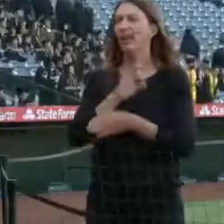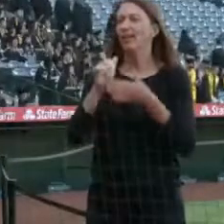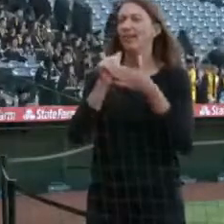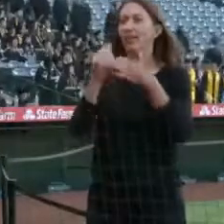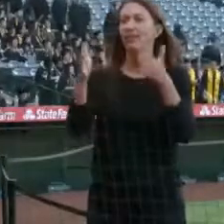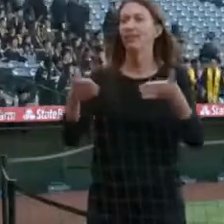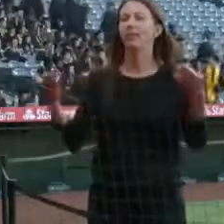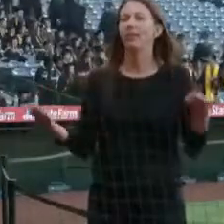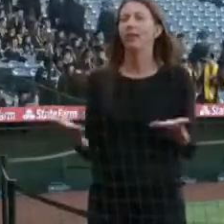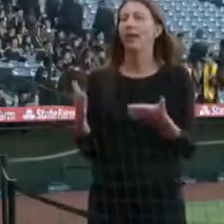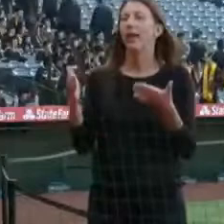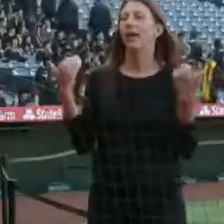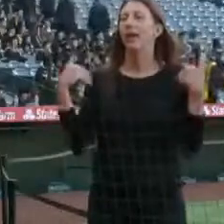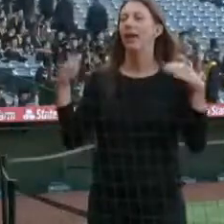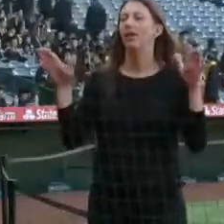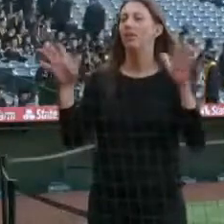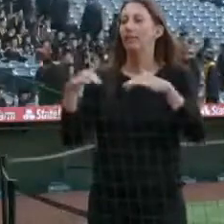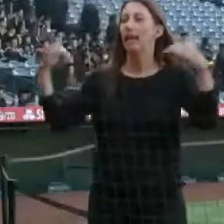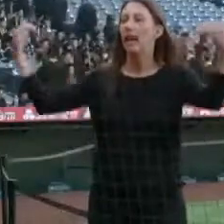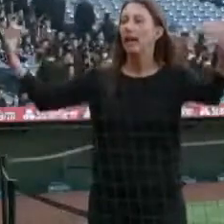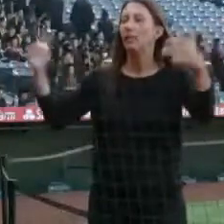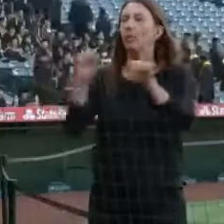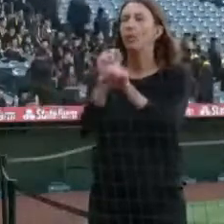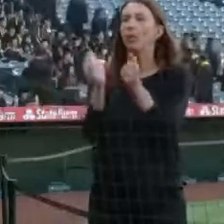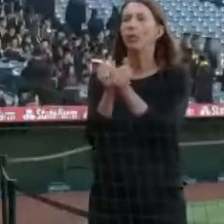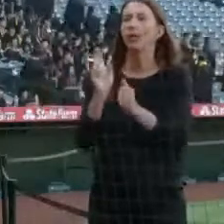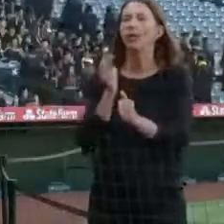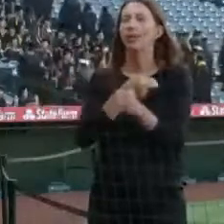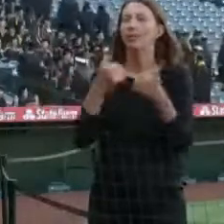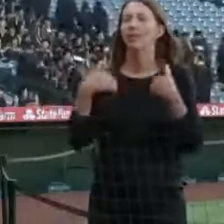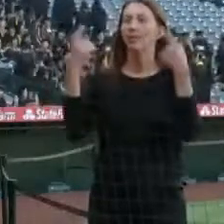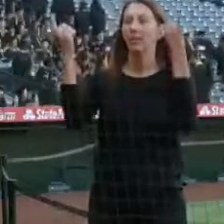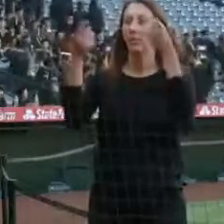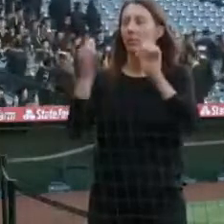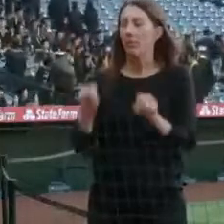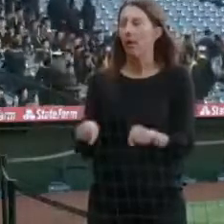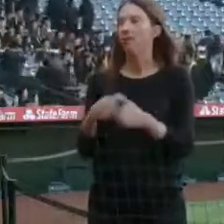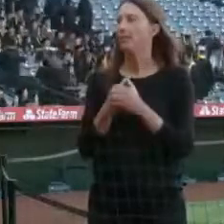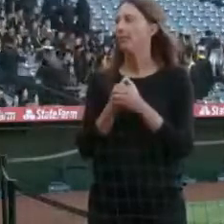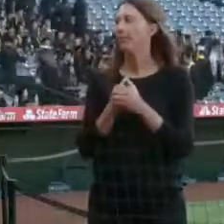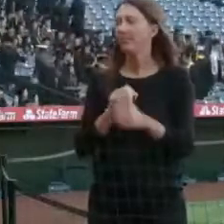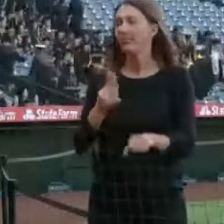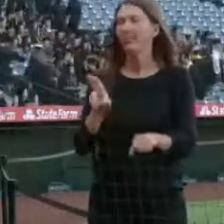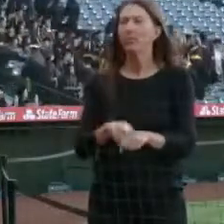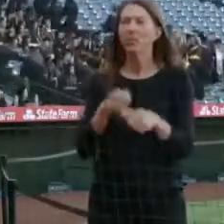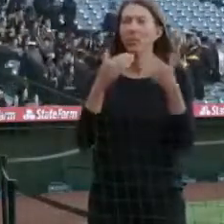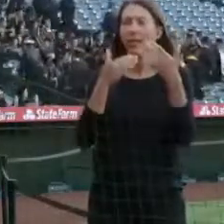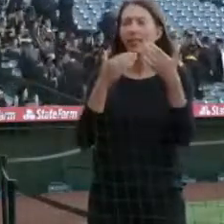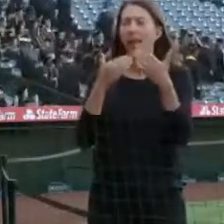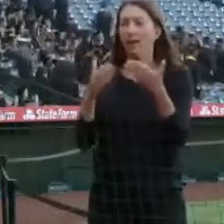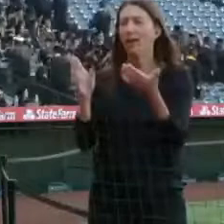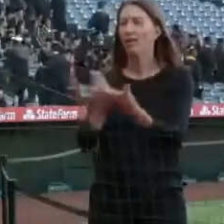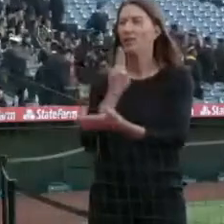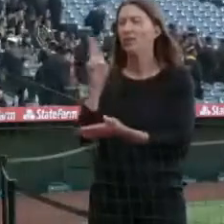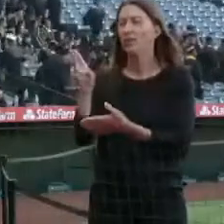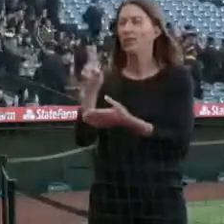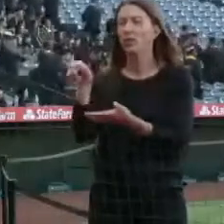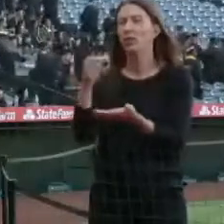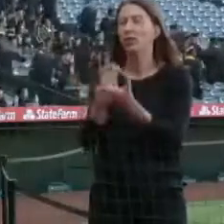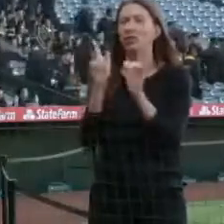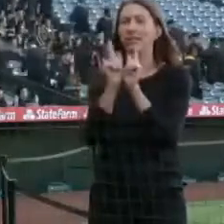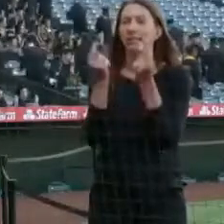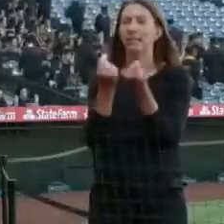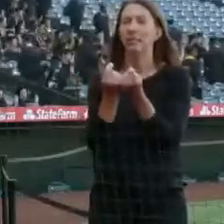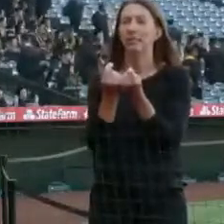Angel Stadium for working with us to make this celebration possible. And of course, we thank the University Commencement team who